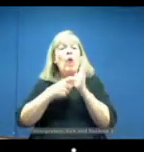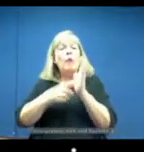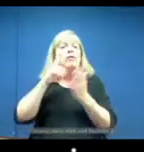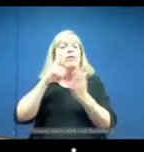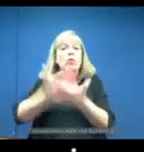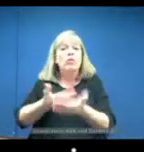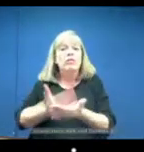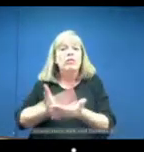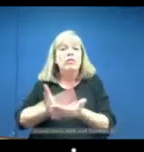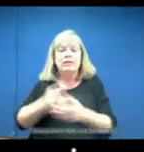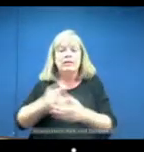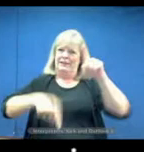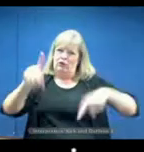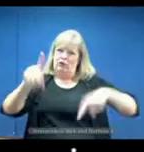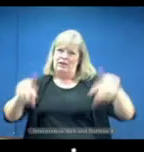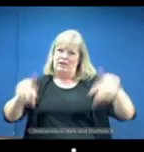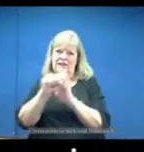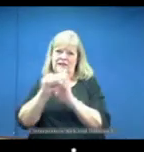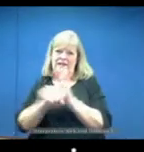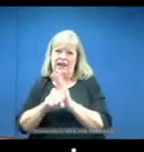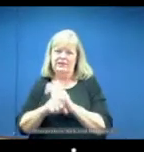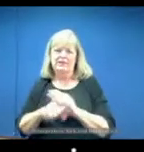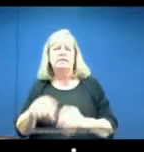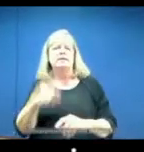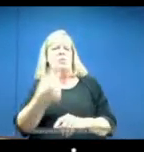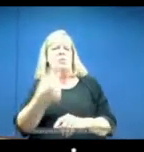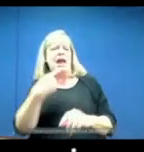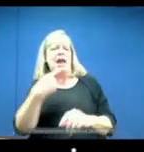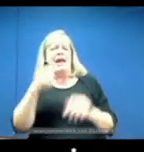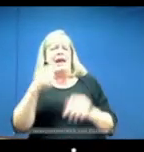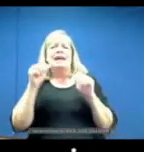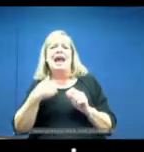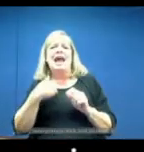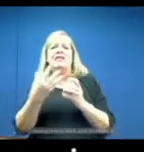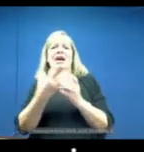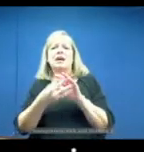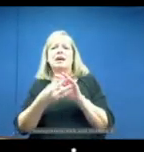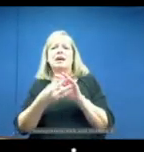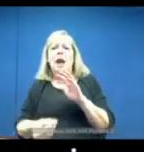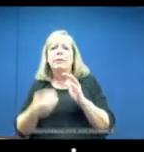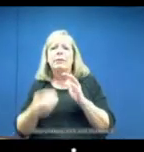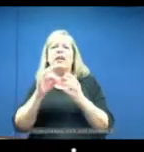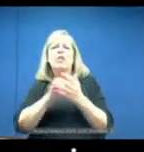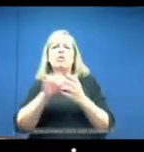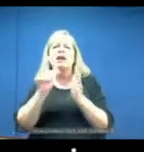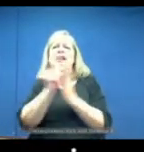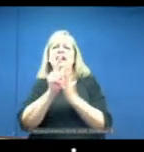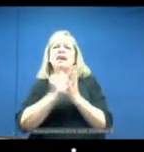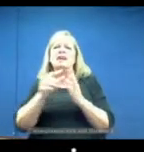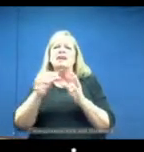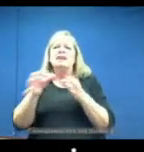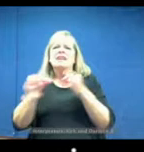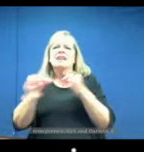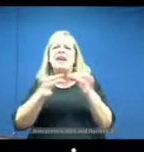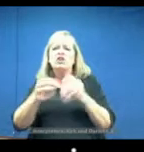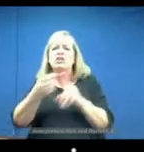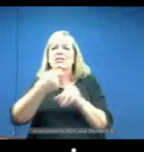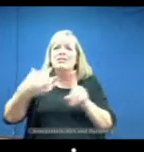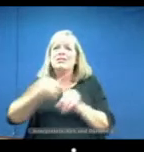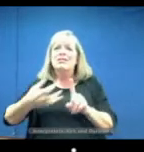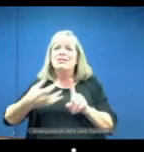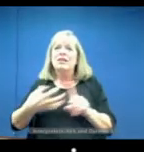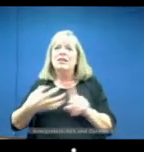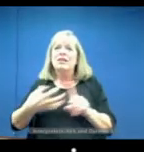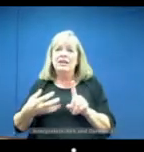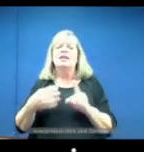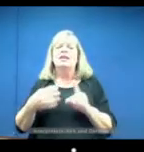Can we have a copy of the legal definitions that were reviewed? I couldn't keep up with my note-taking. The absolute best thing that you should do, that was from